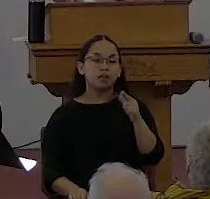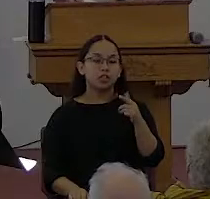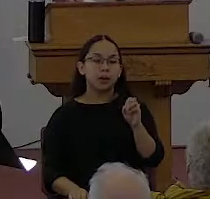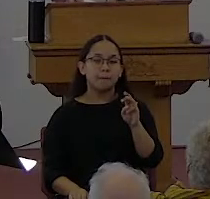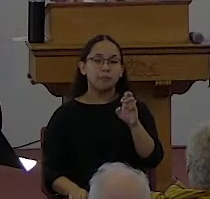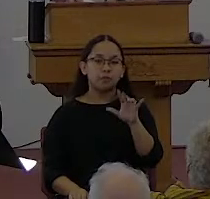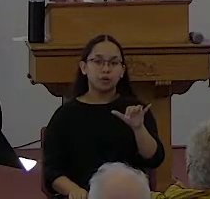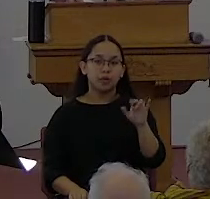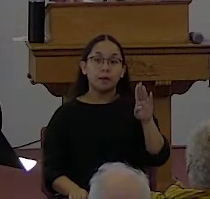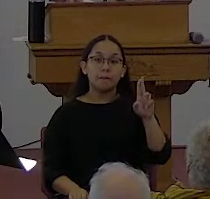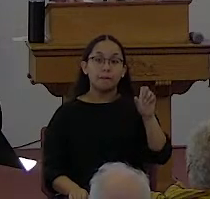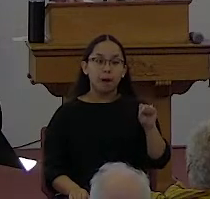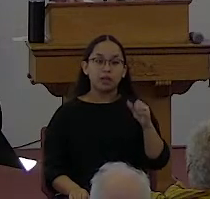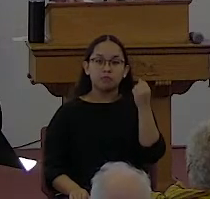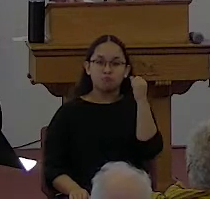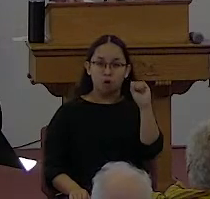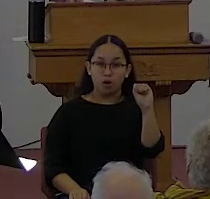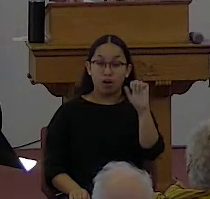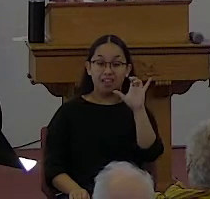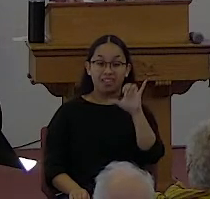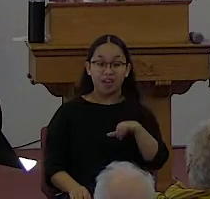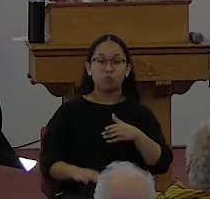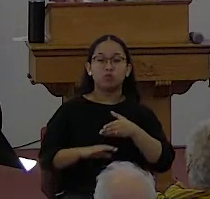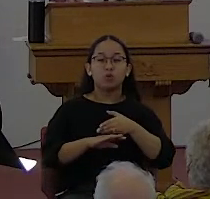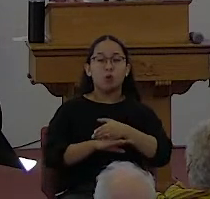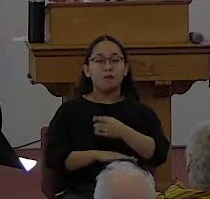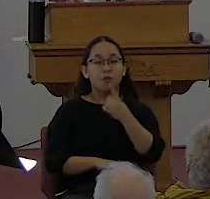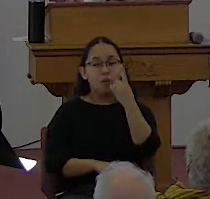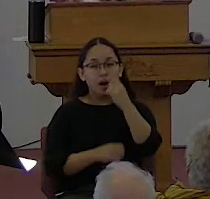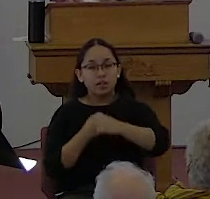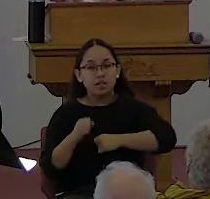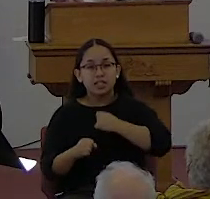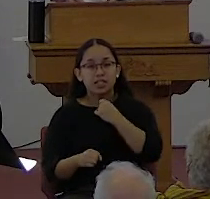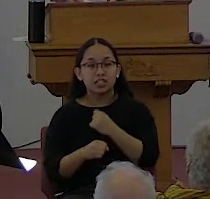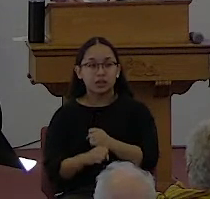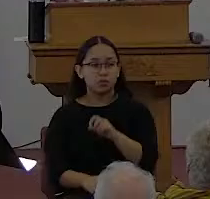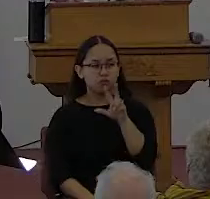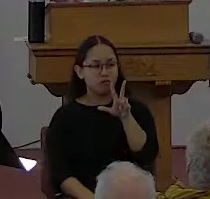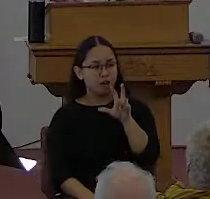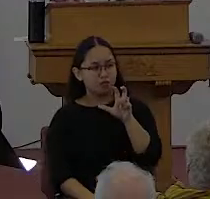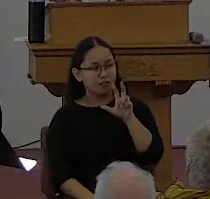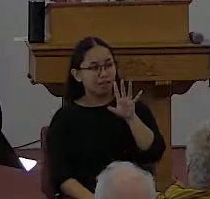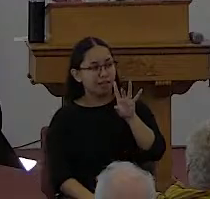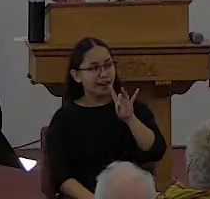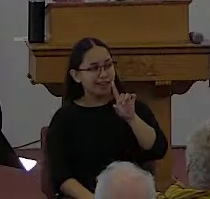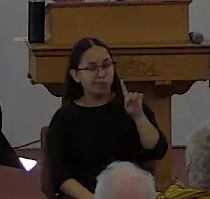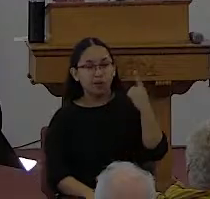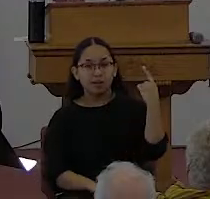lasted over a year, 381 days to be exact.